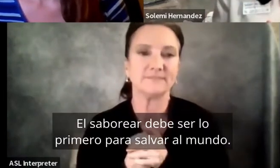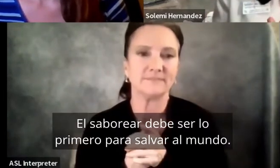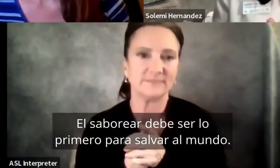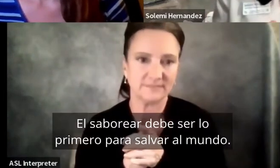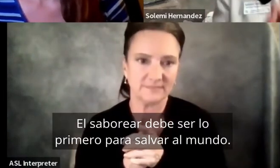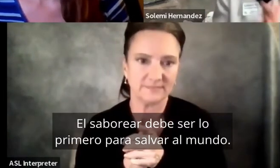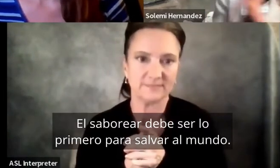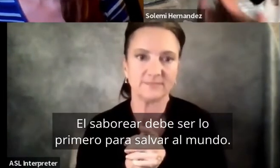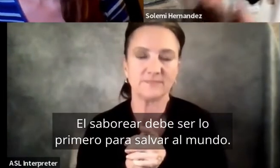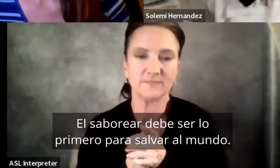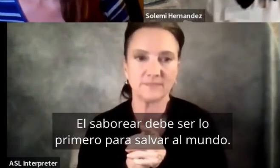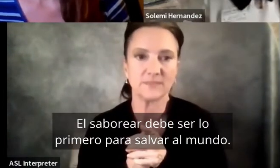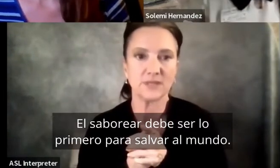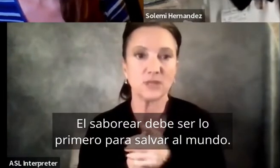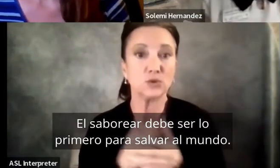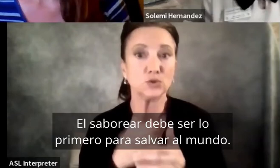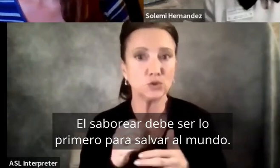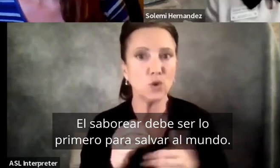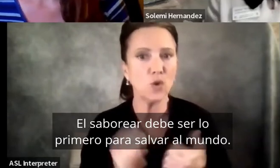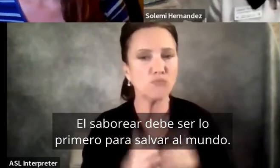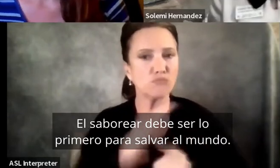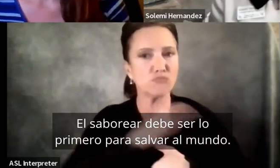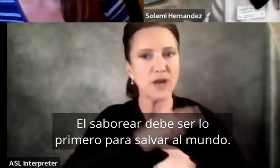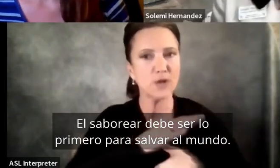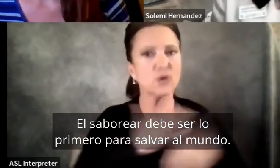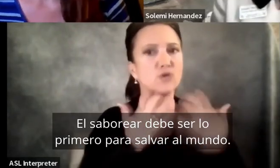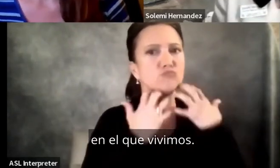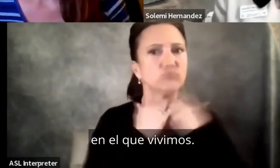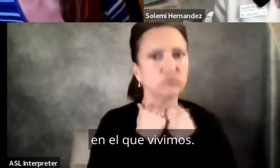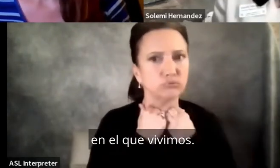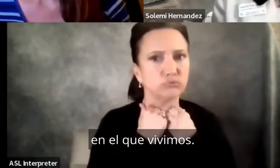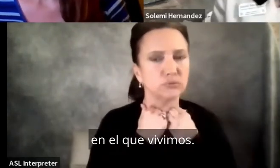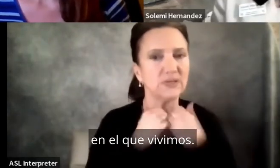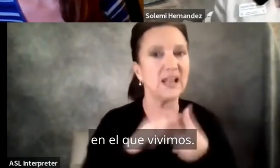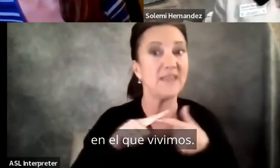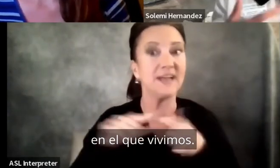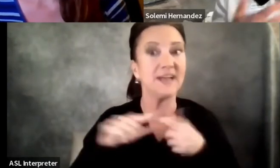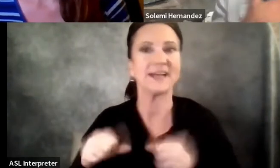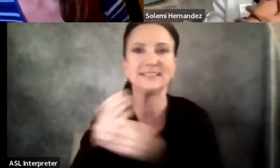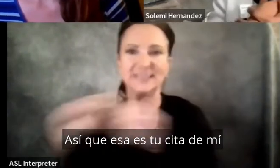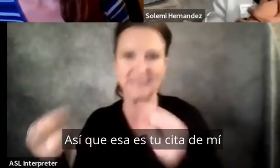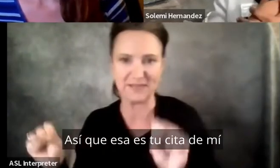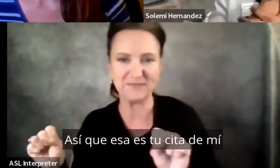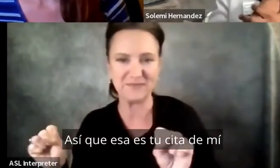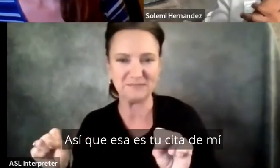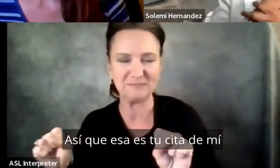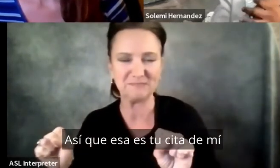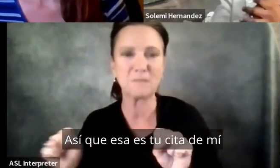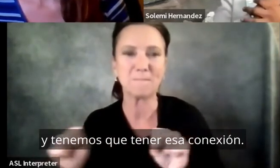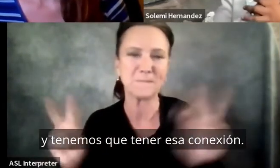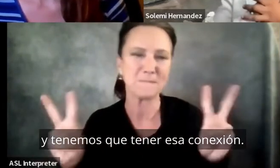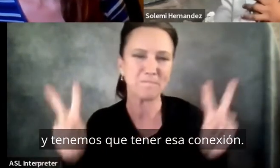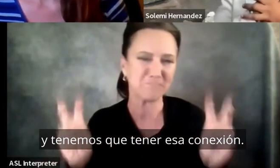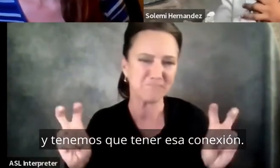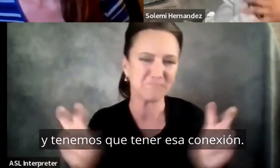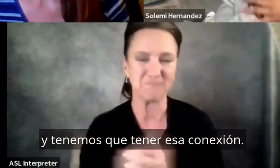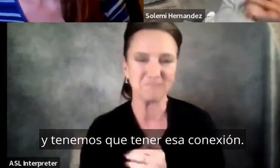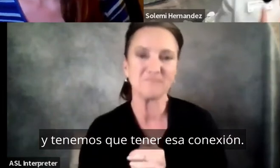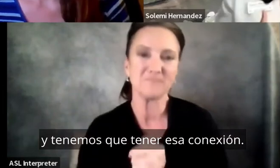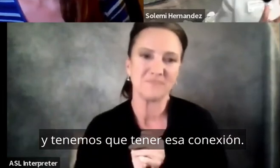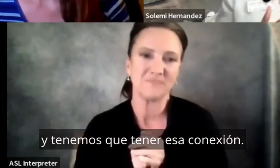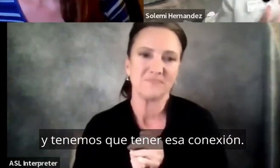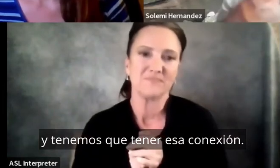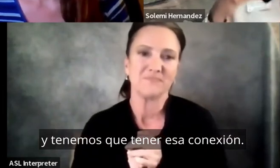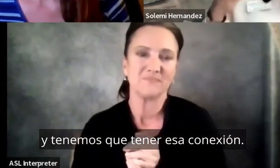The savoring must come first in order to save the world. So yeah. That's a dear quote of me. And, you know,